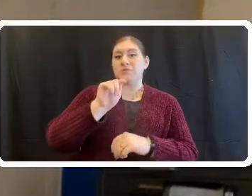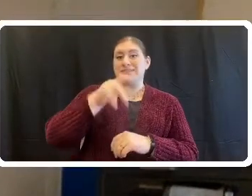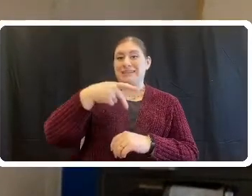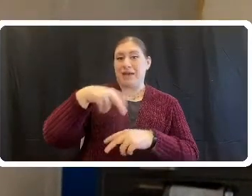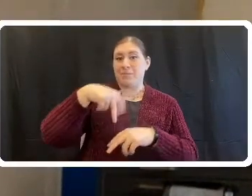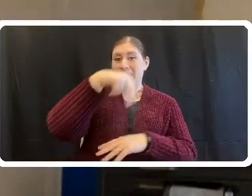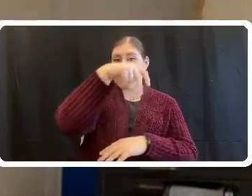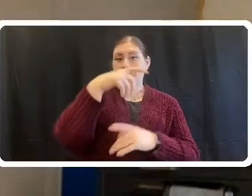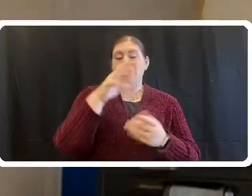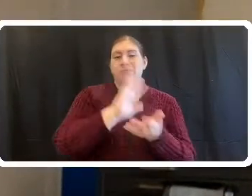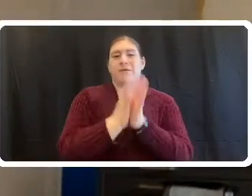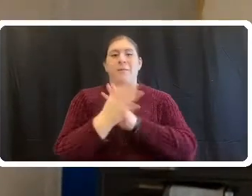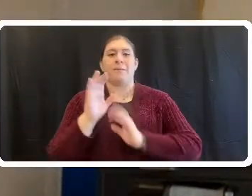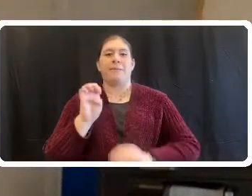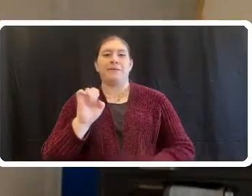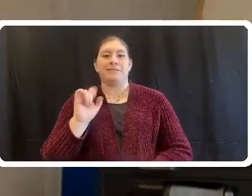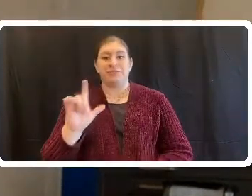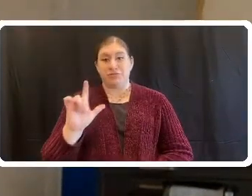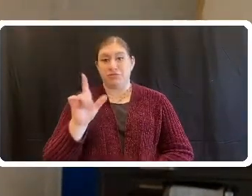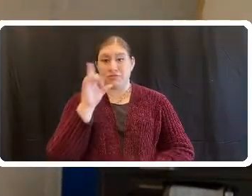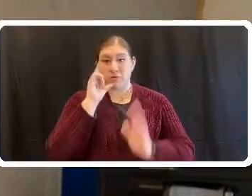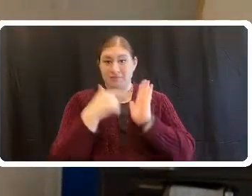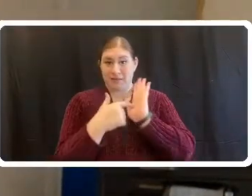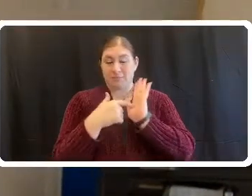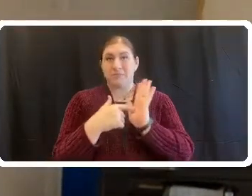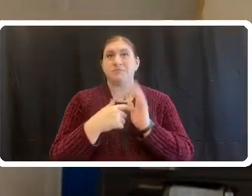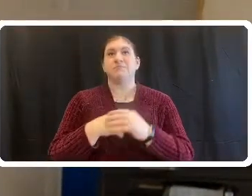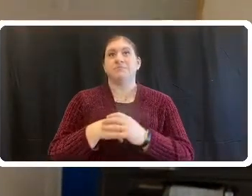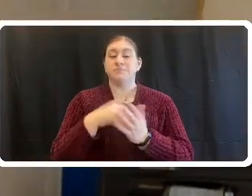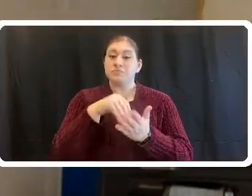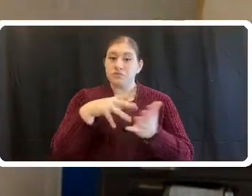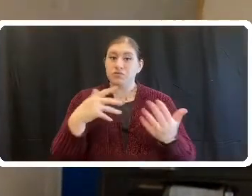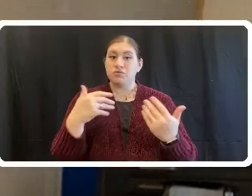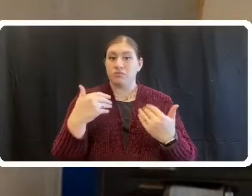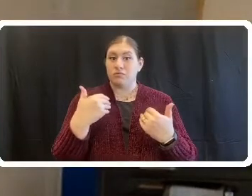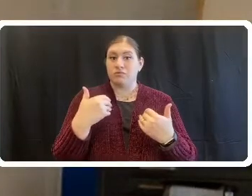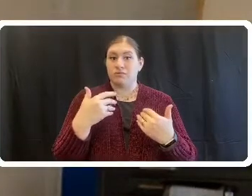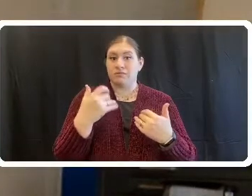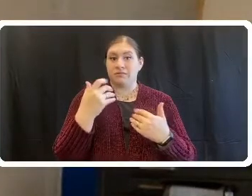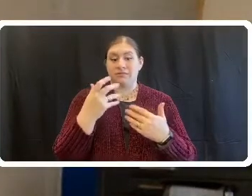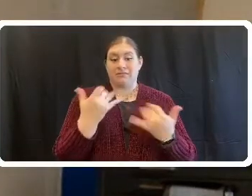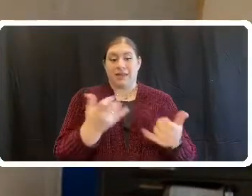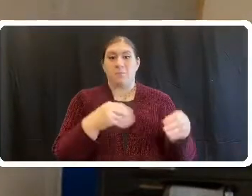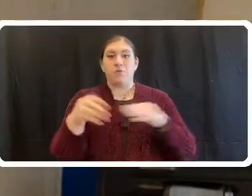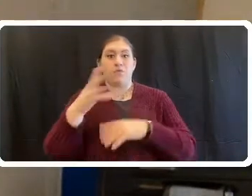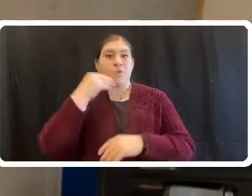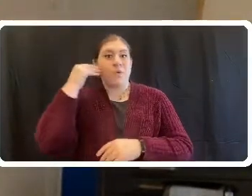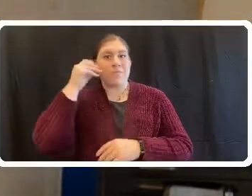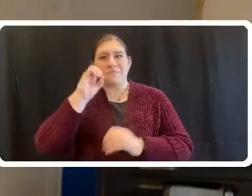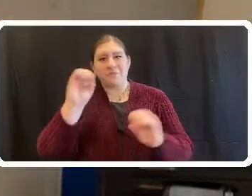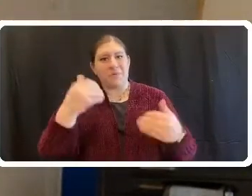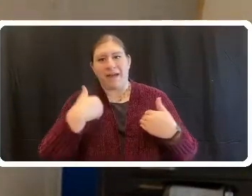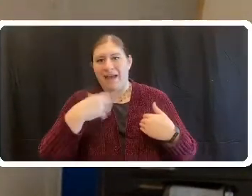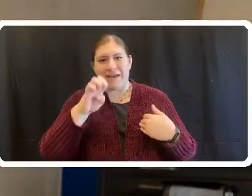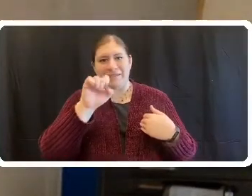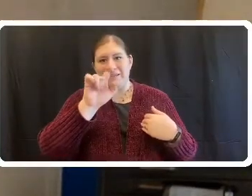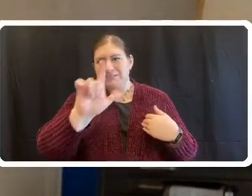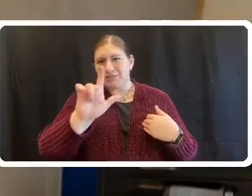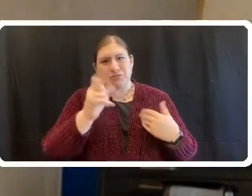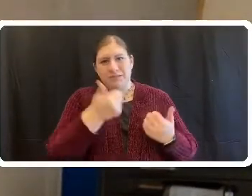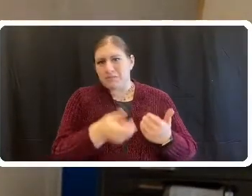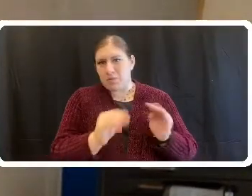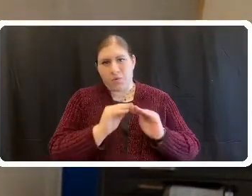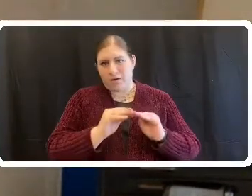step ladder into an easel. For example, as soon as students have to move home, they probably don't have an easel.